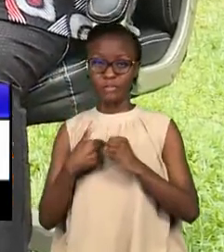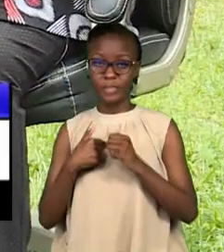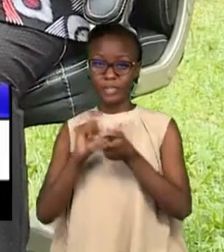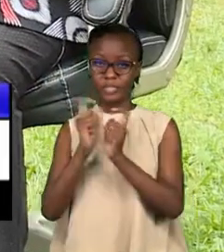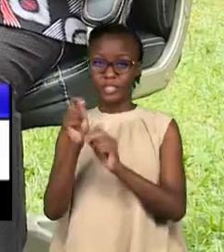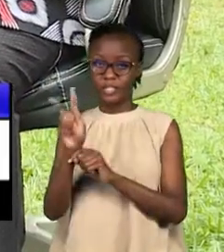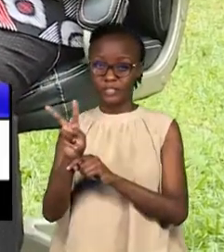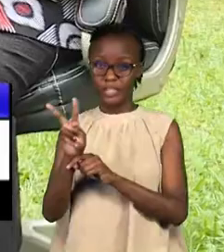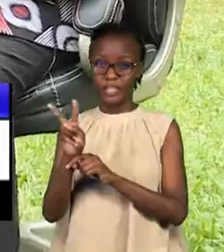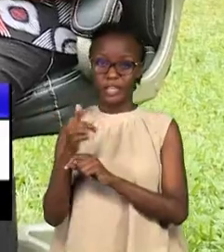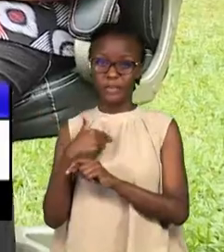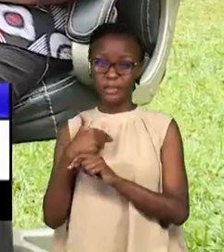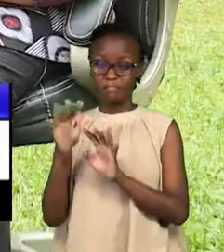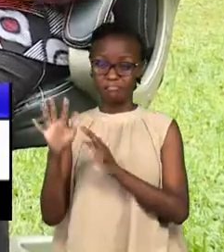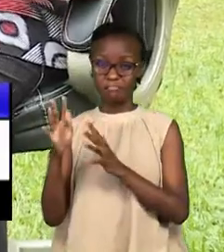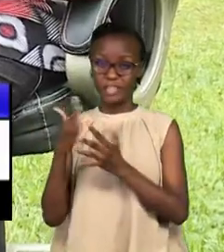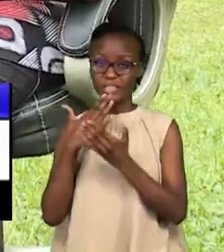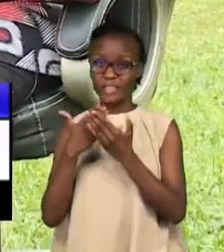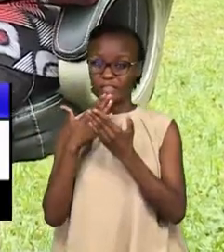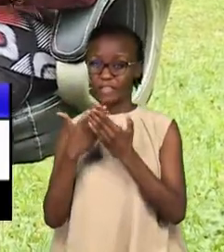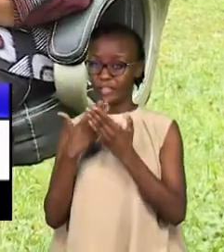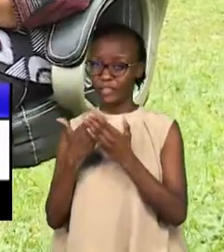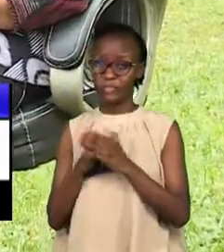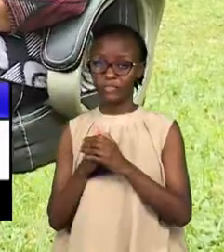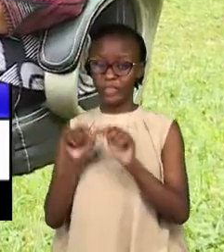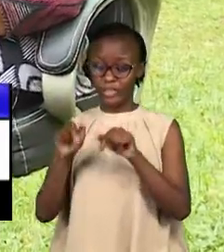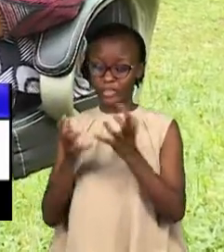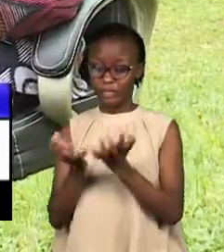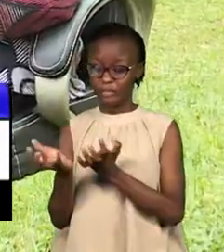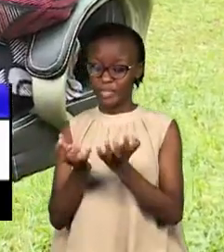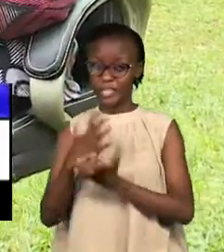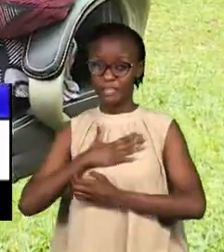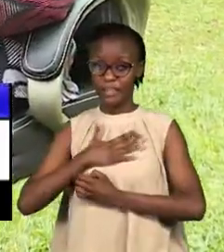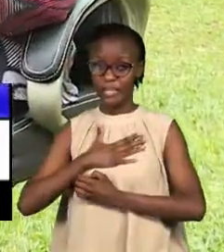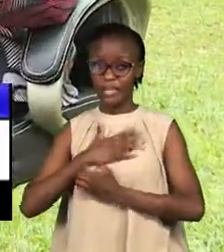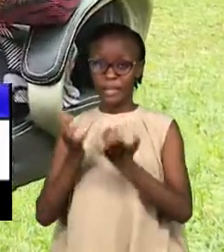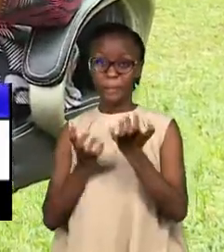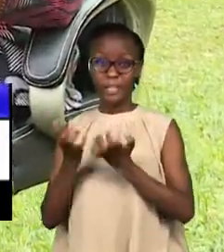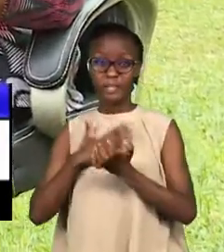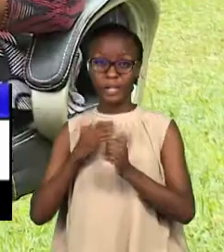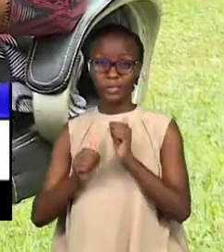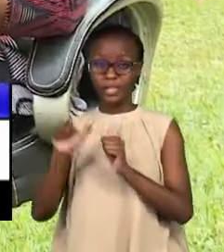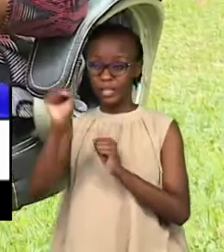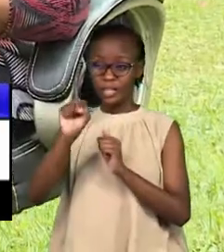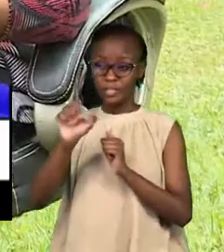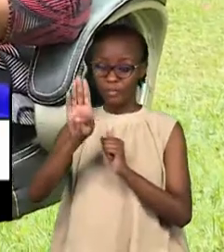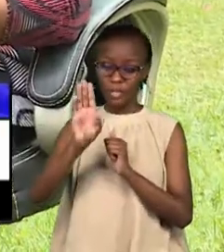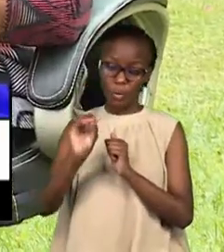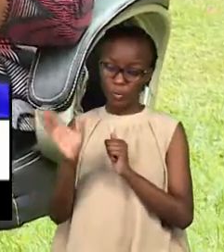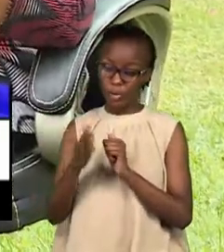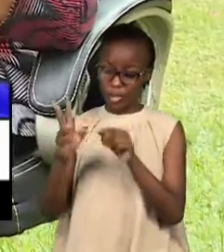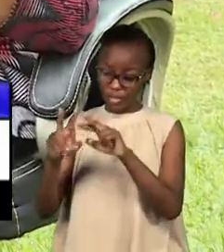I'm great. I think I appreciate that a lot. Anytime. In this business, the kind of business I run is SBO Research Group